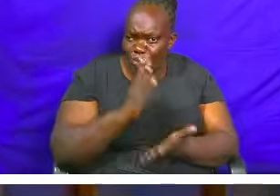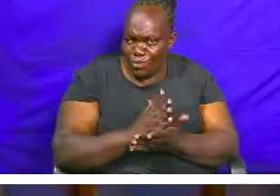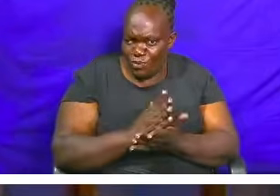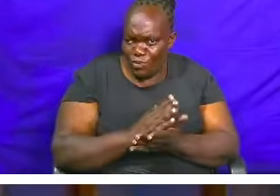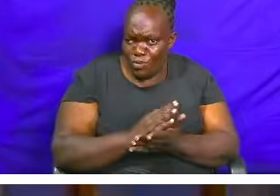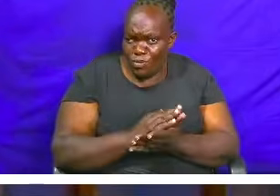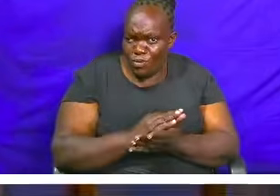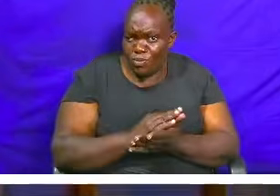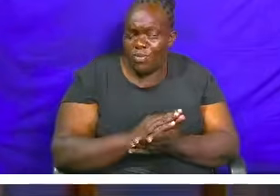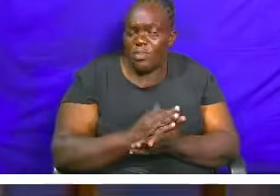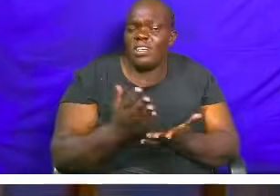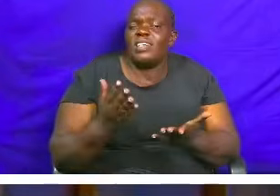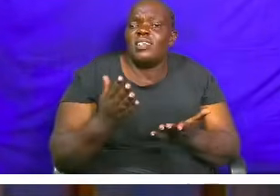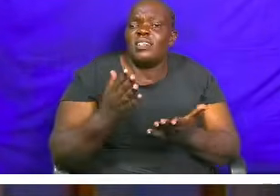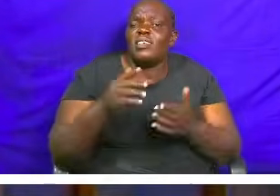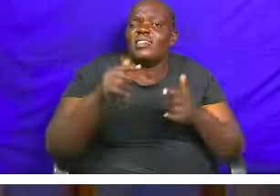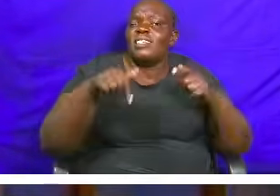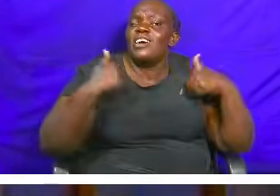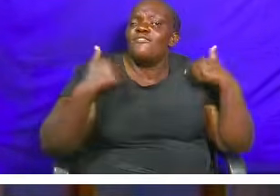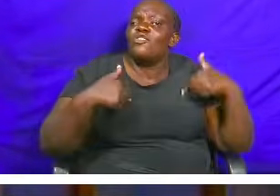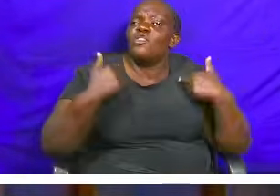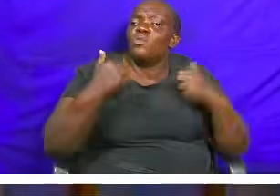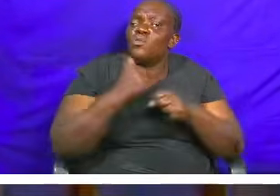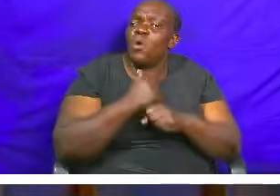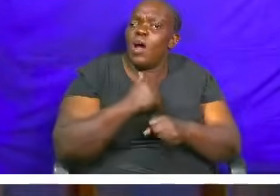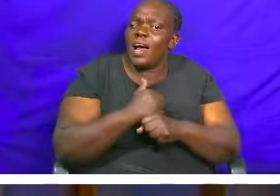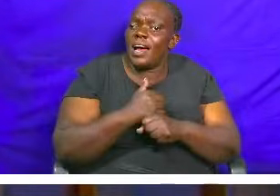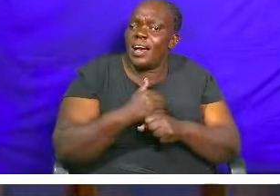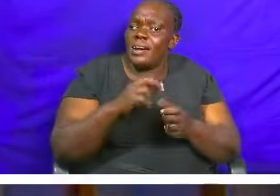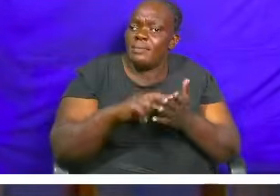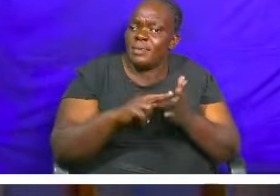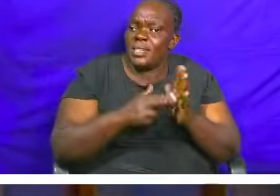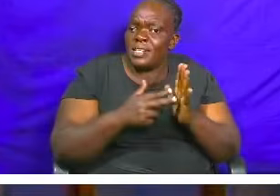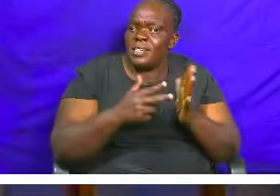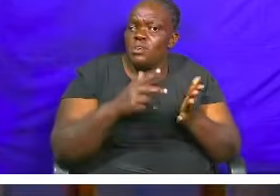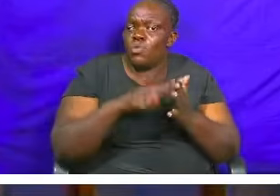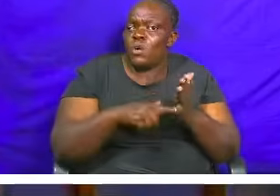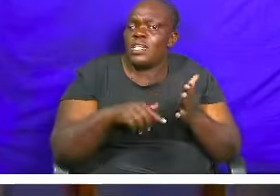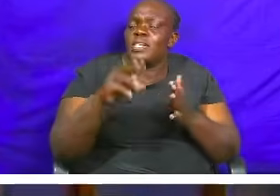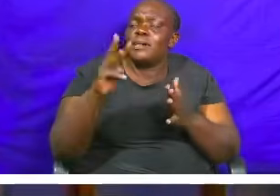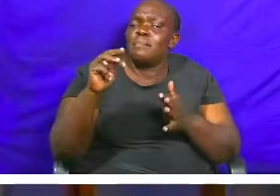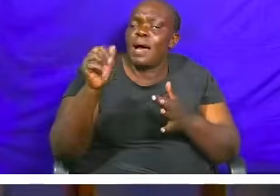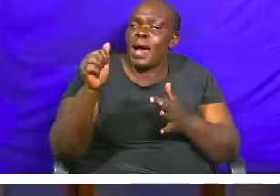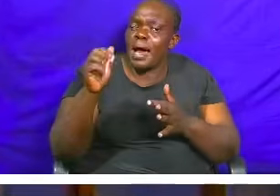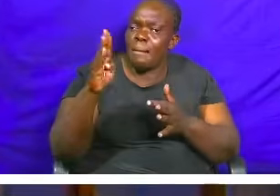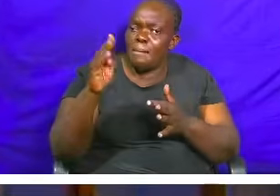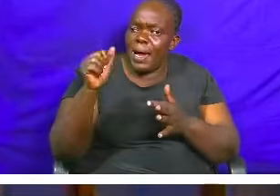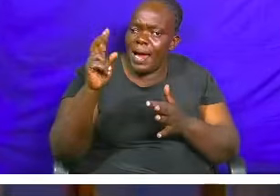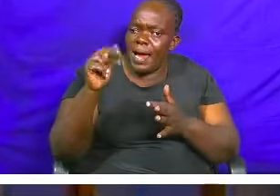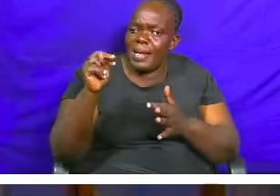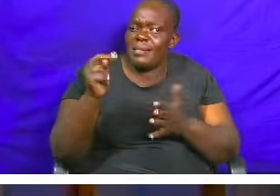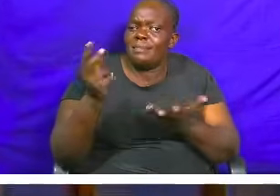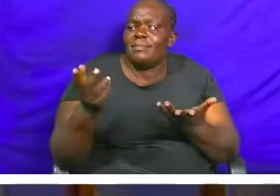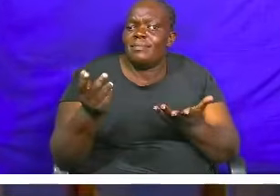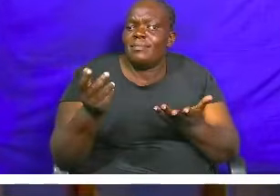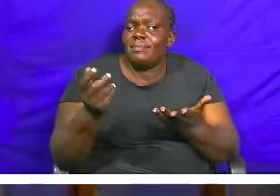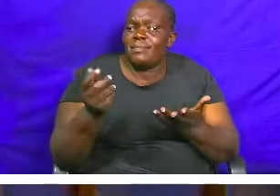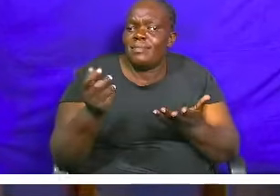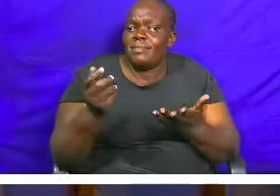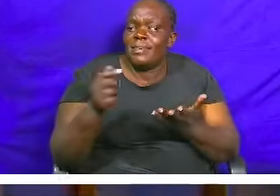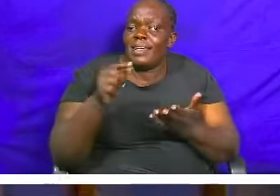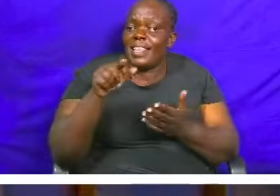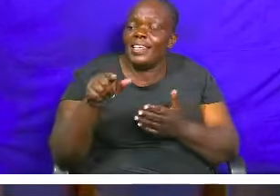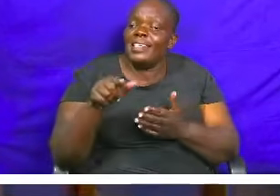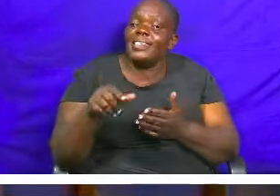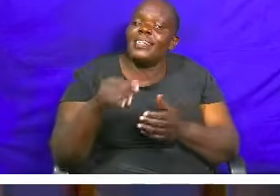the crude we benchmark ourselves with is the one that ADNOC sells, which is called Marban crude. Okay, okay. Yeah, so so we've